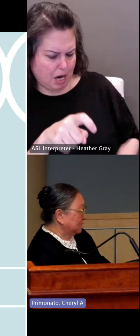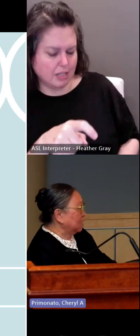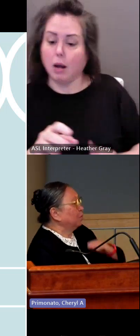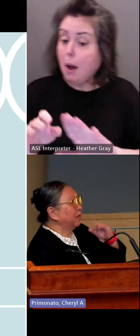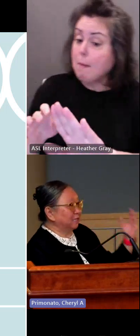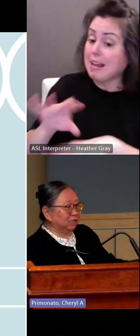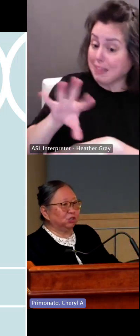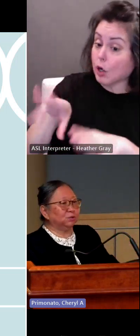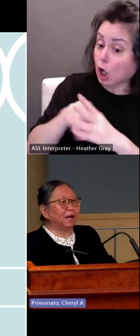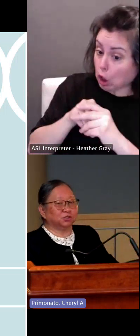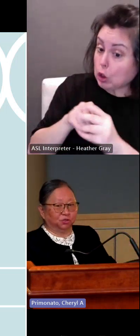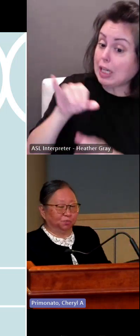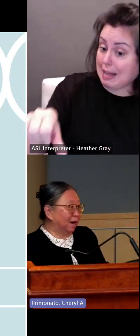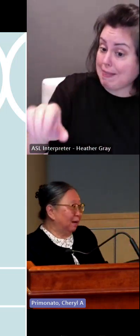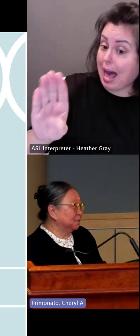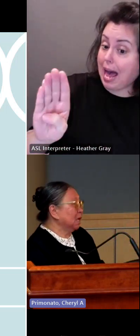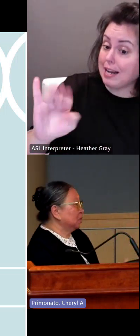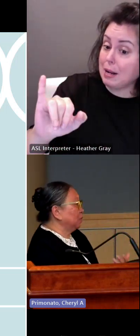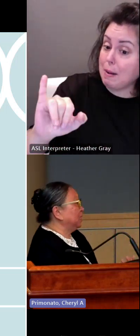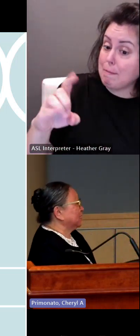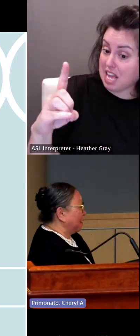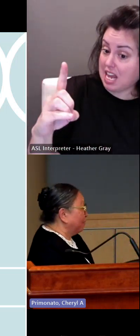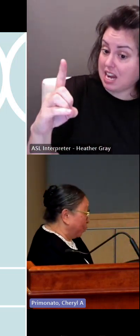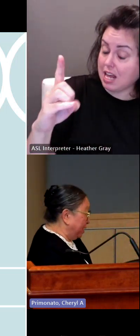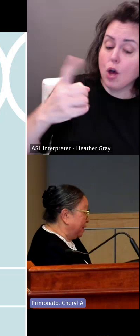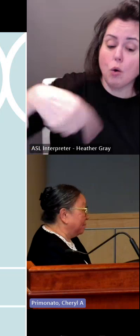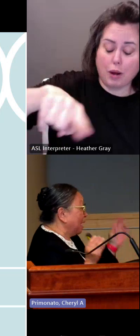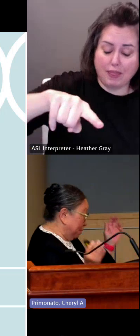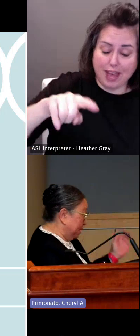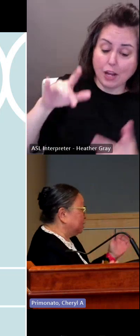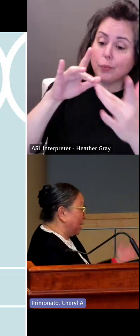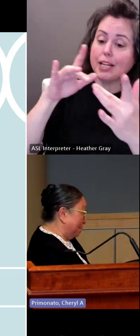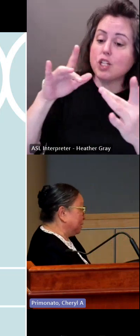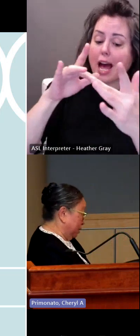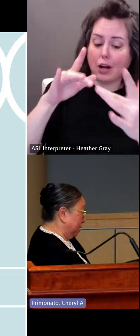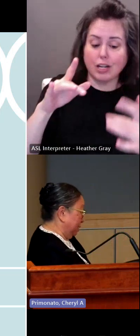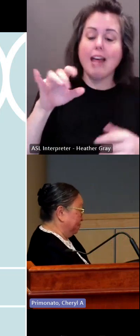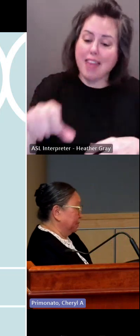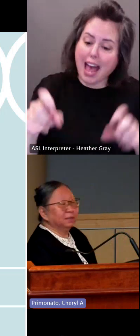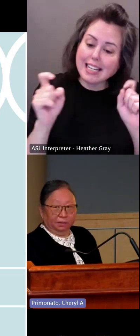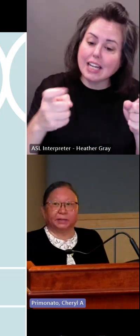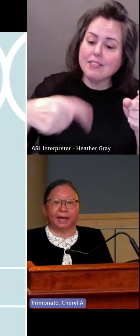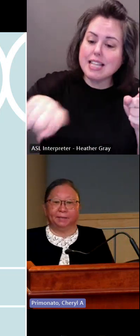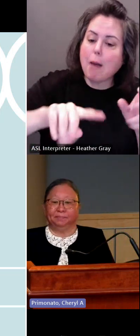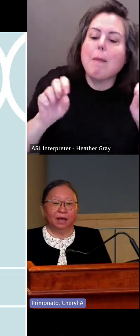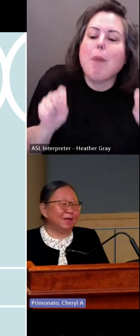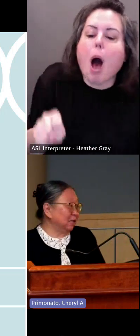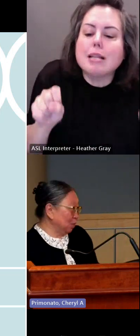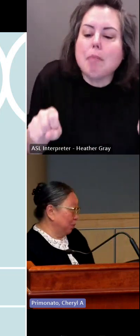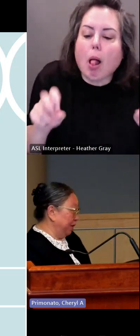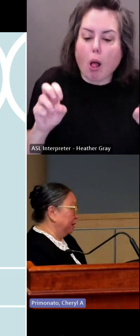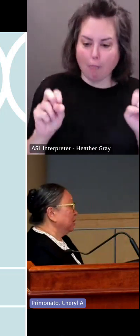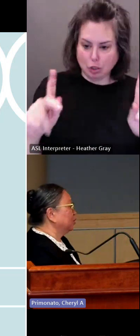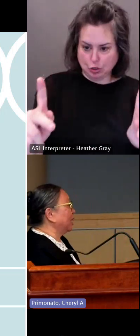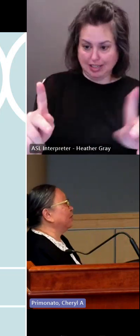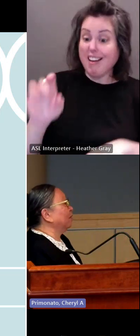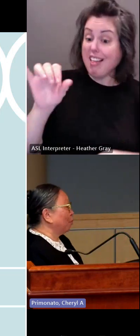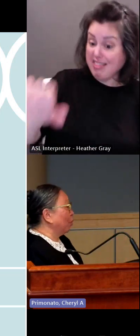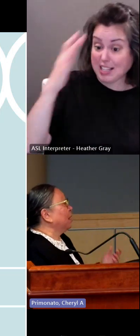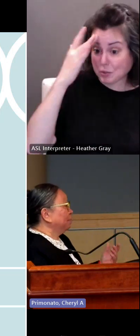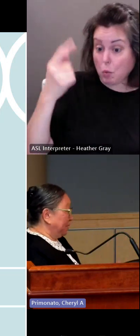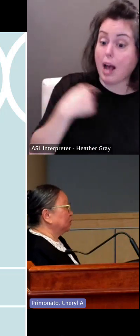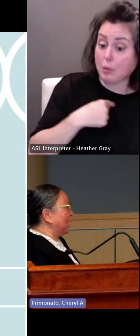that list where that is issued out to the primes, so it is affording them a potential opportunity. Okay, and that is what we're here to